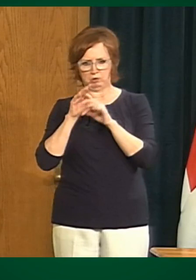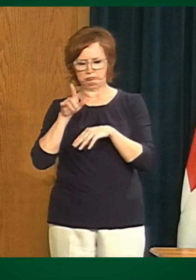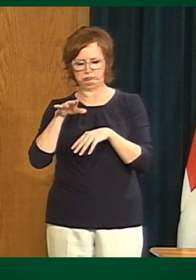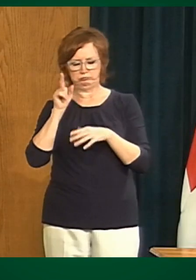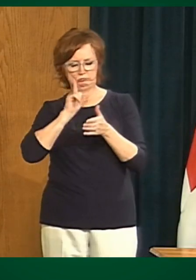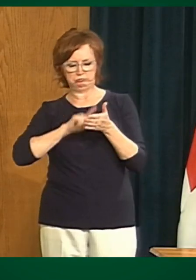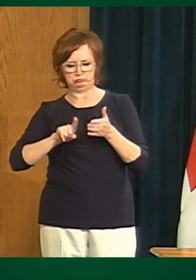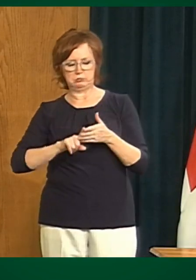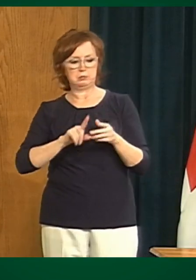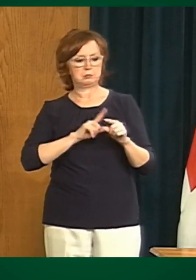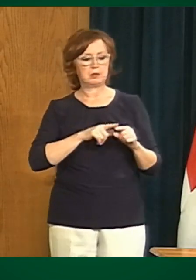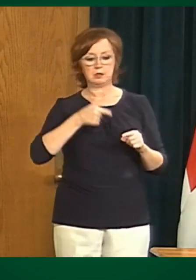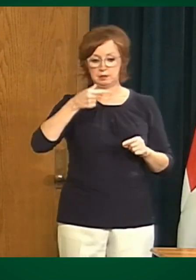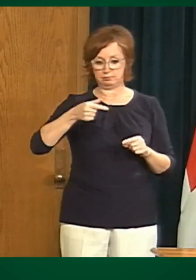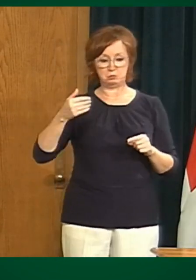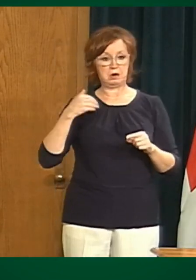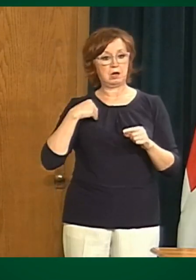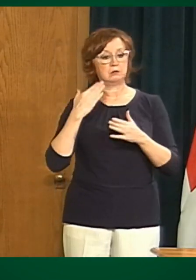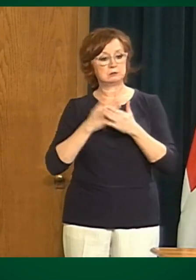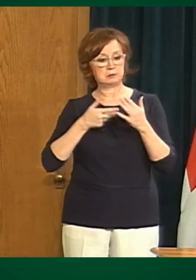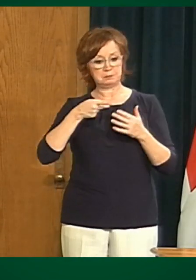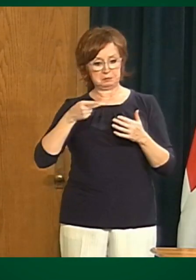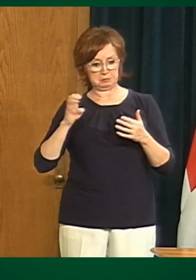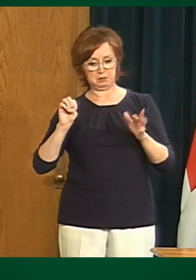equipment that the government has, we are